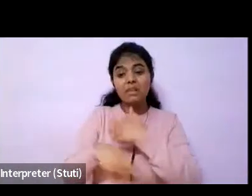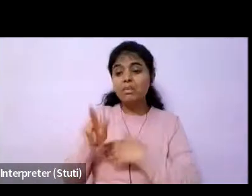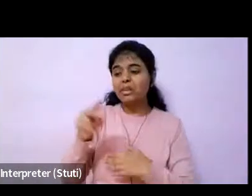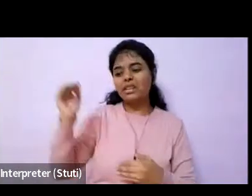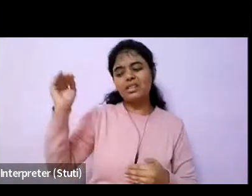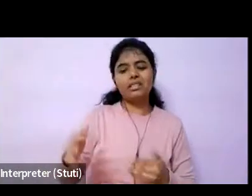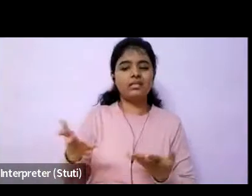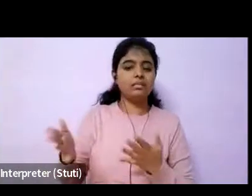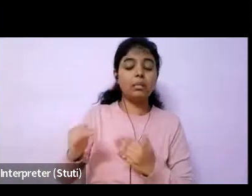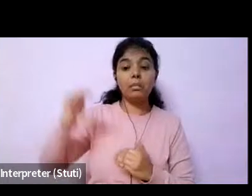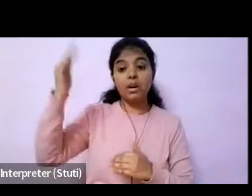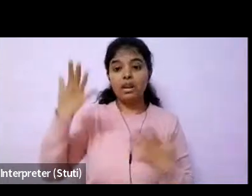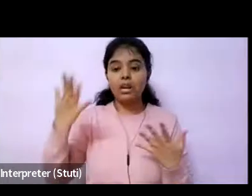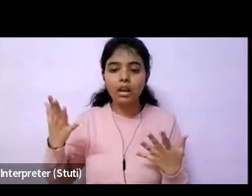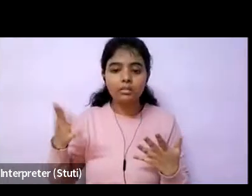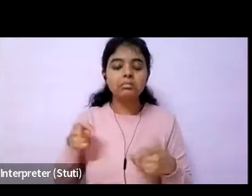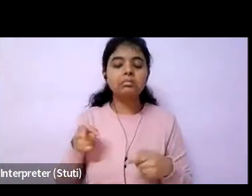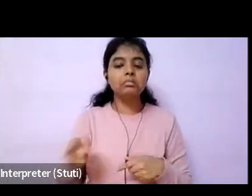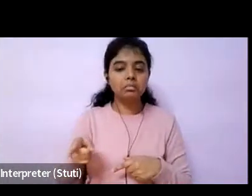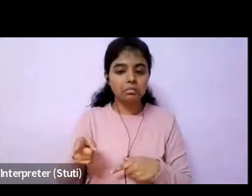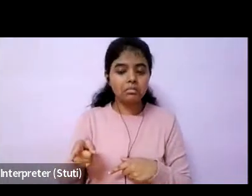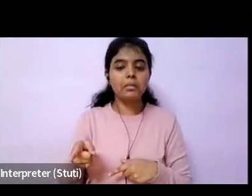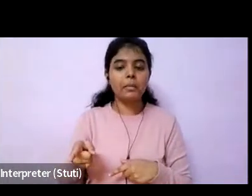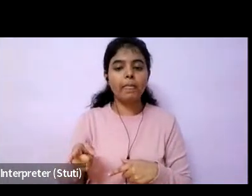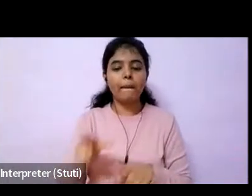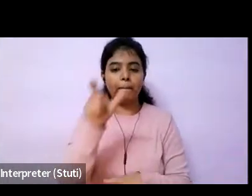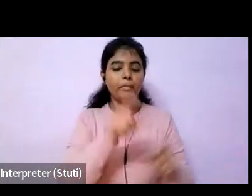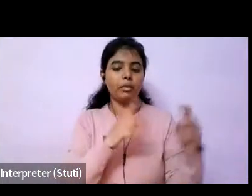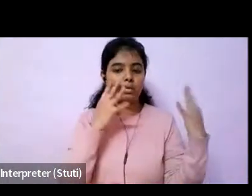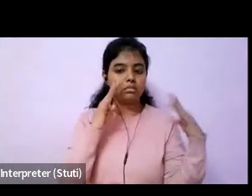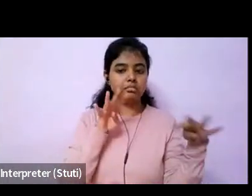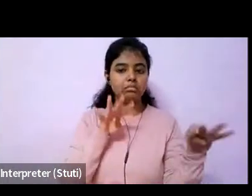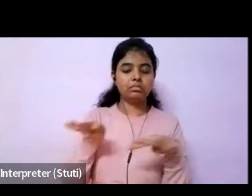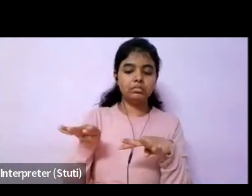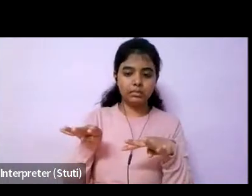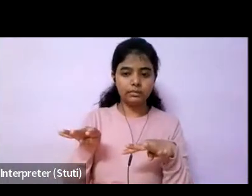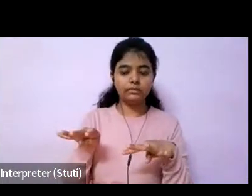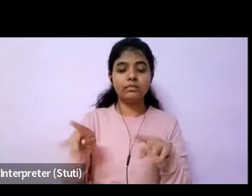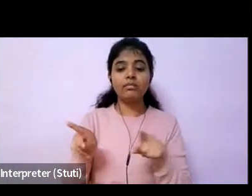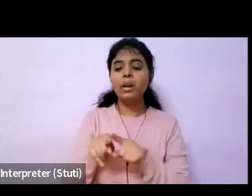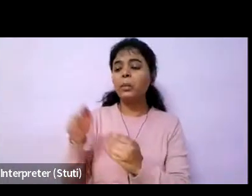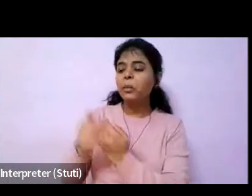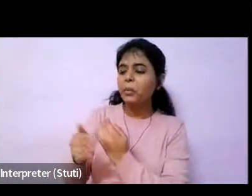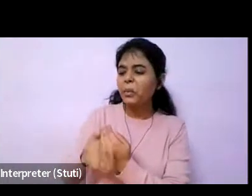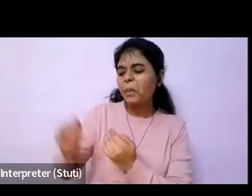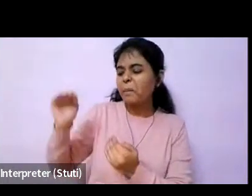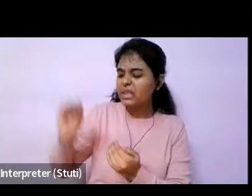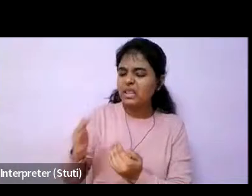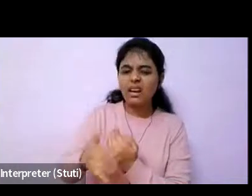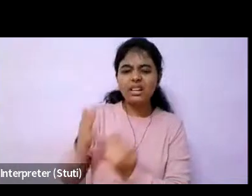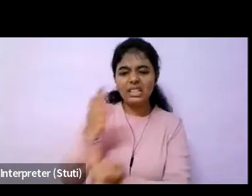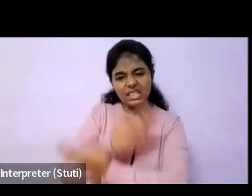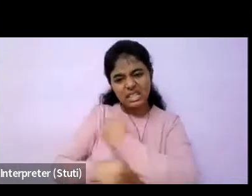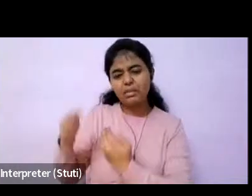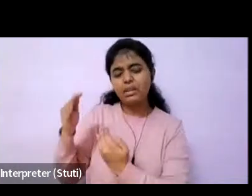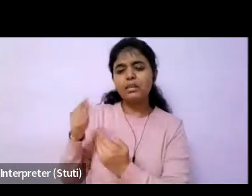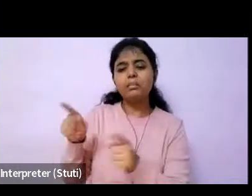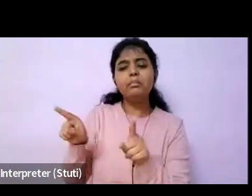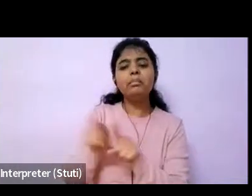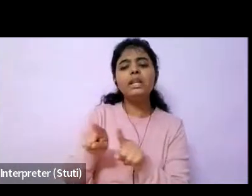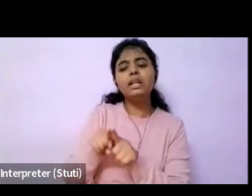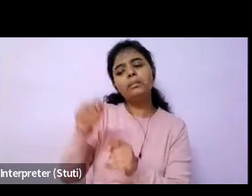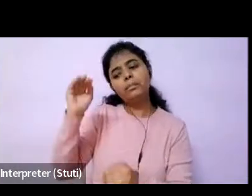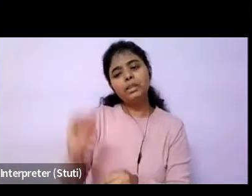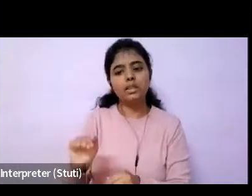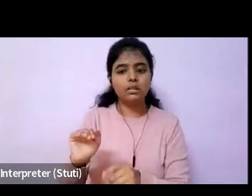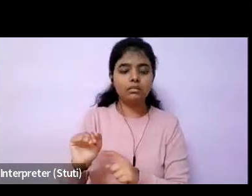he or the person, the individual was treated as a child. And yes, I agree